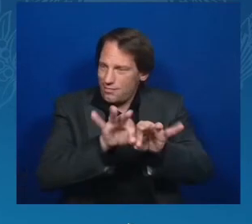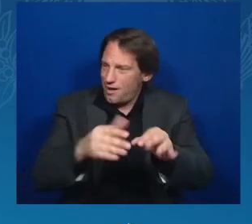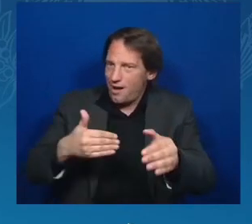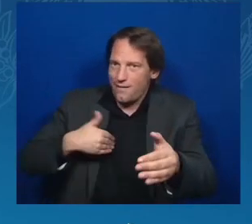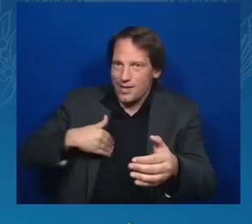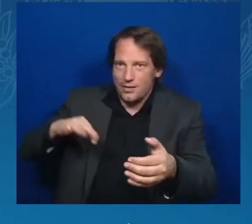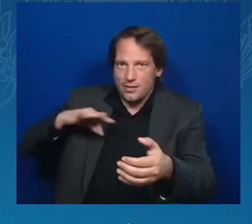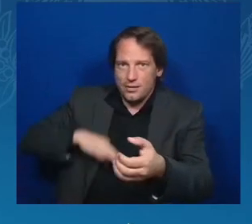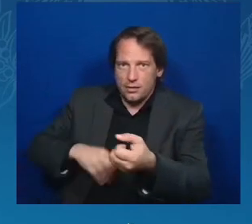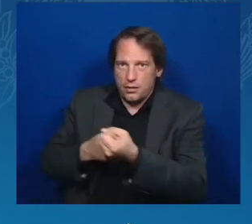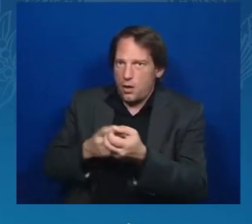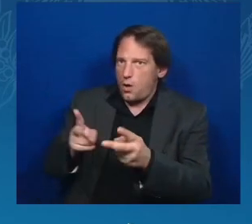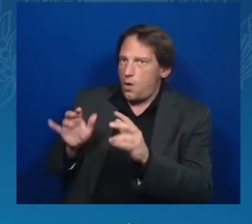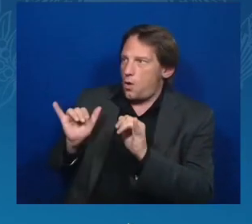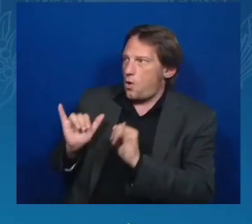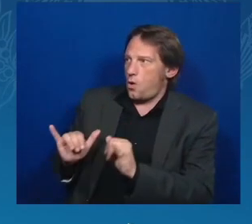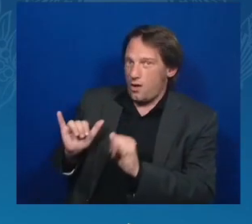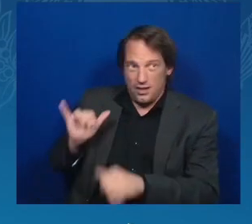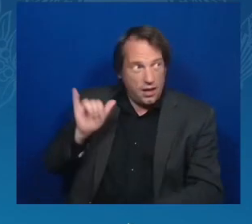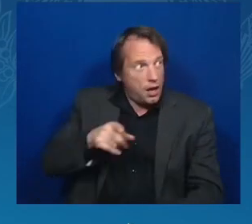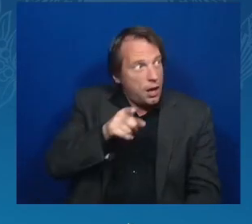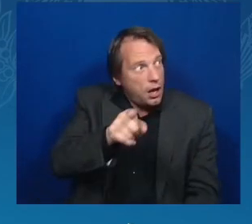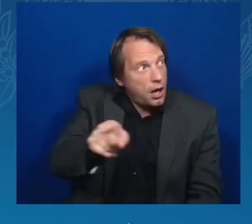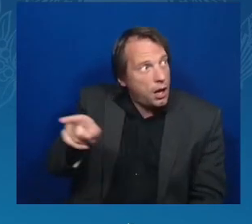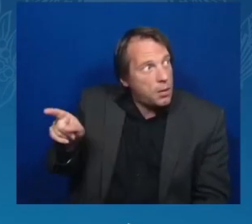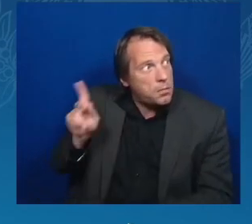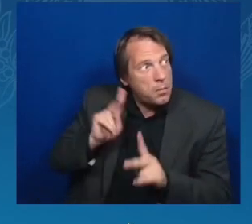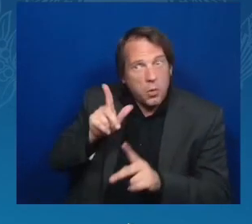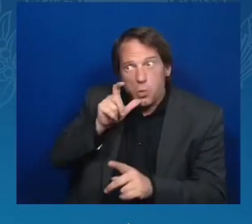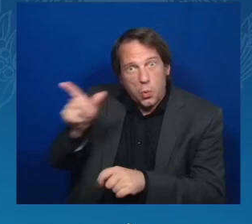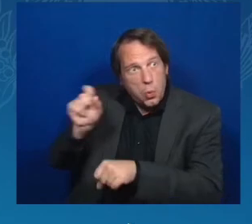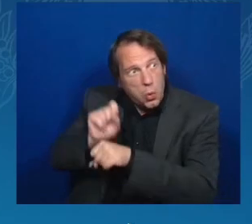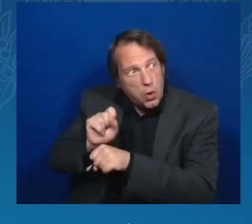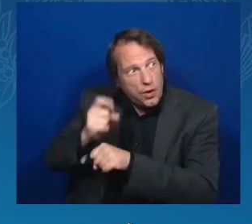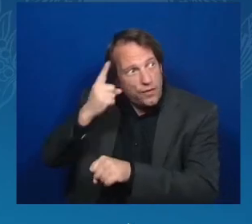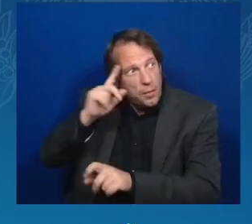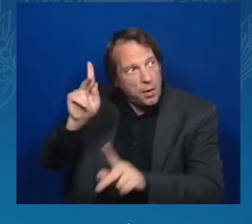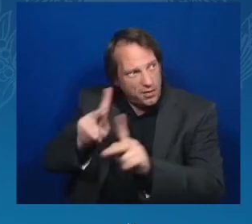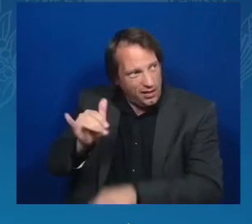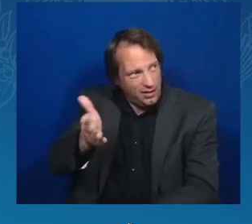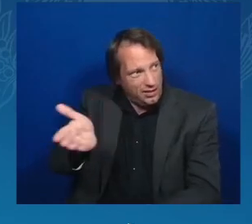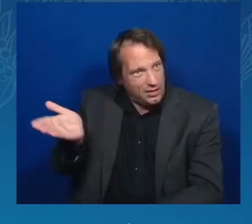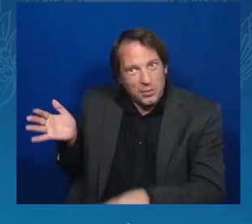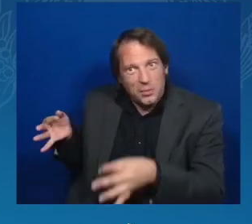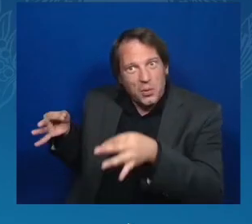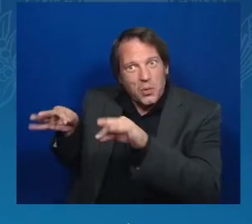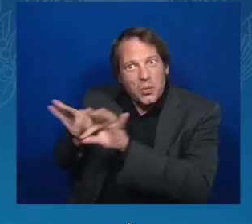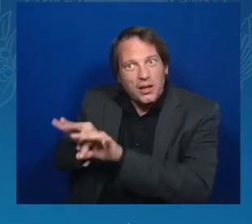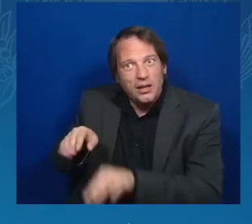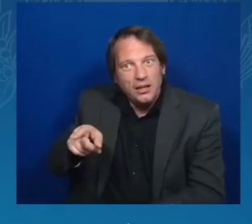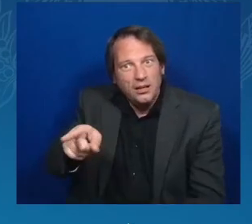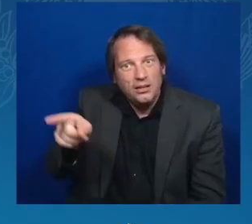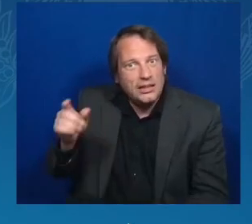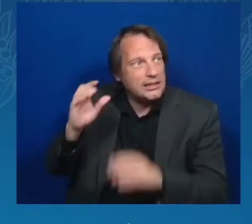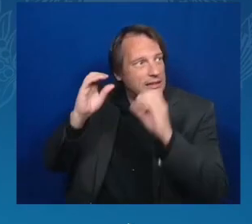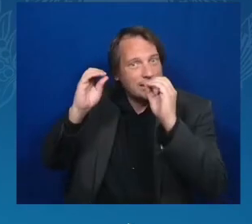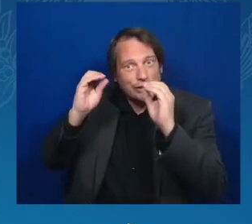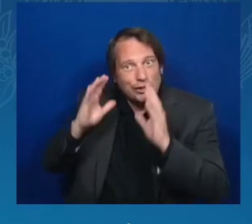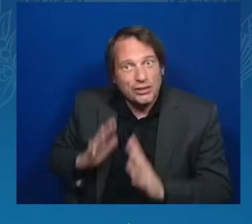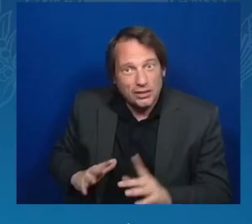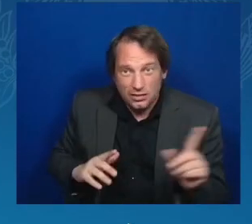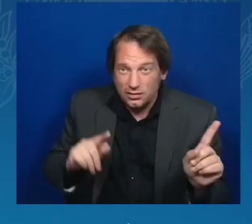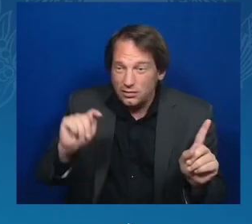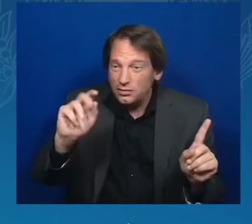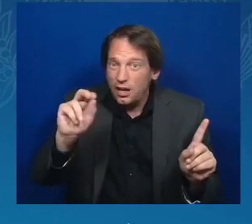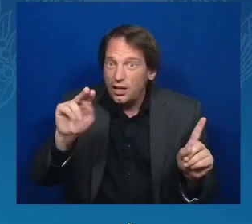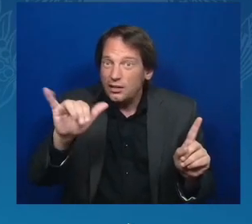who, Tanya described her workplace as her home, because that's